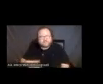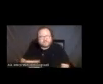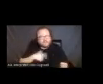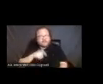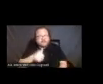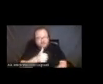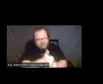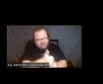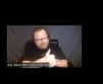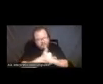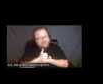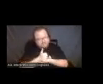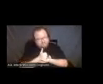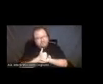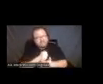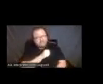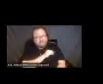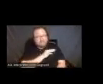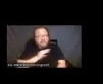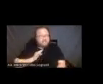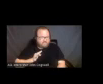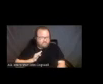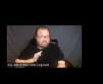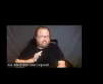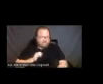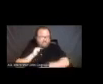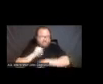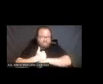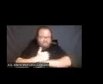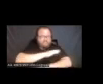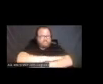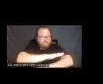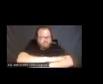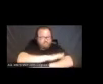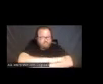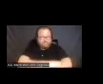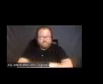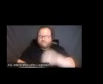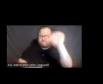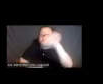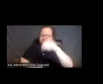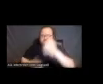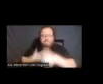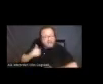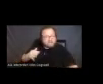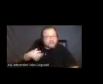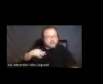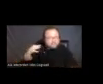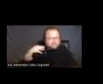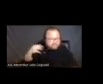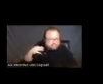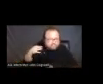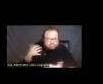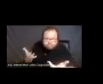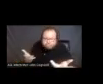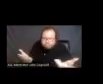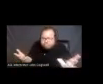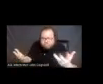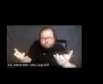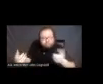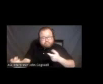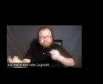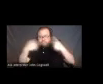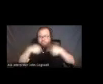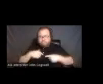help in staffing the table. Yes, we do. Do we have any volunteers that would like to come in